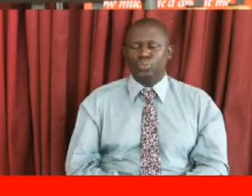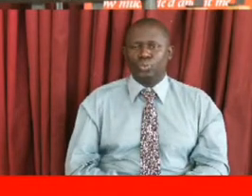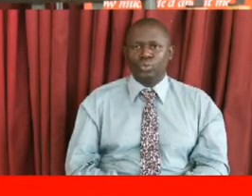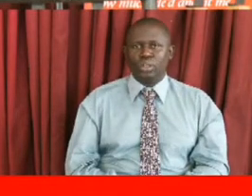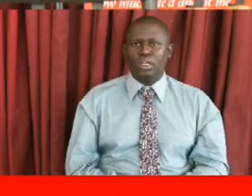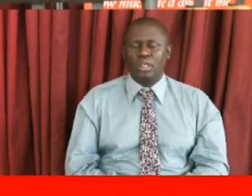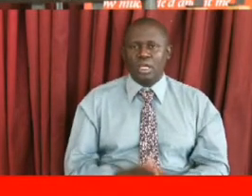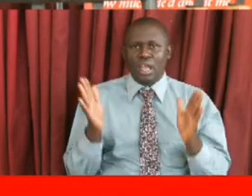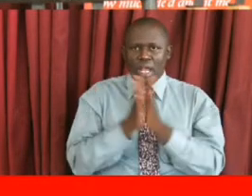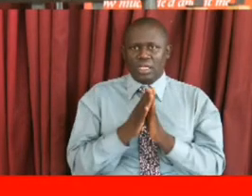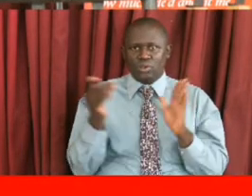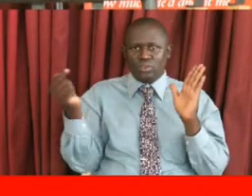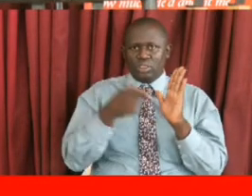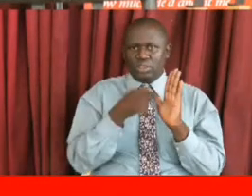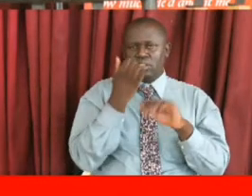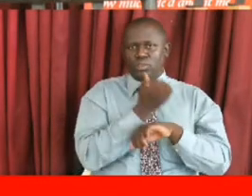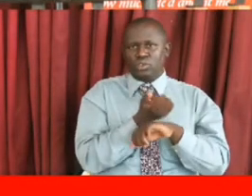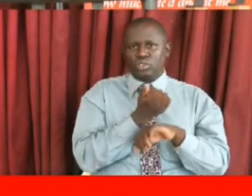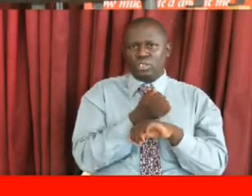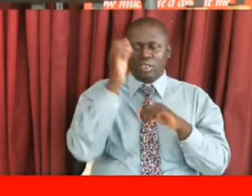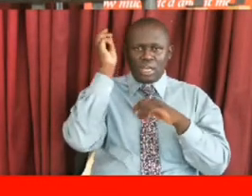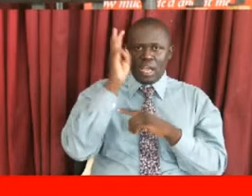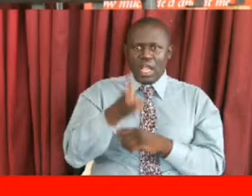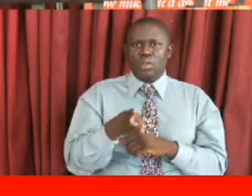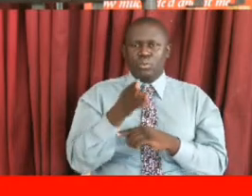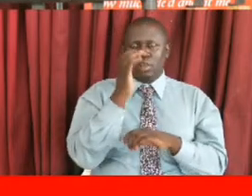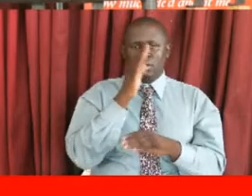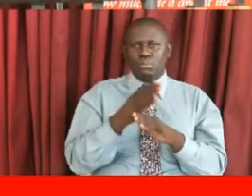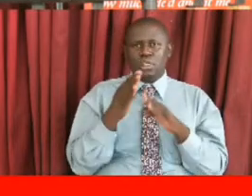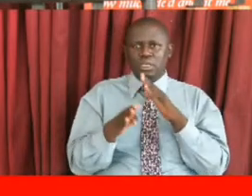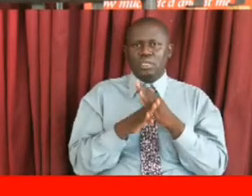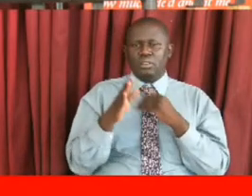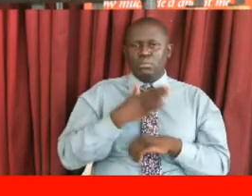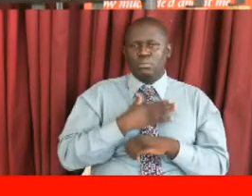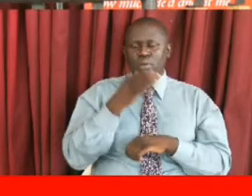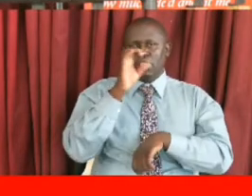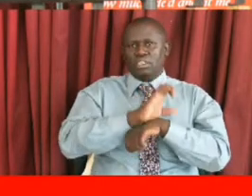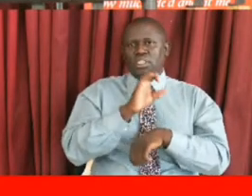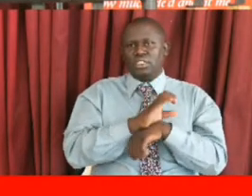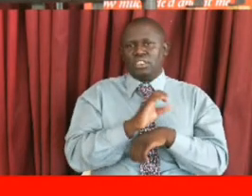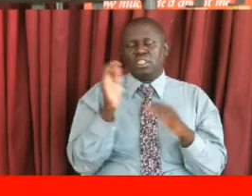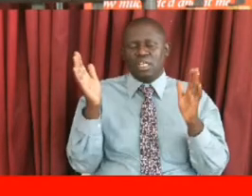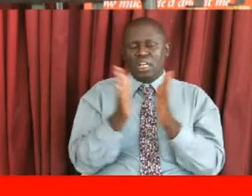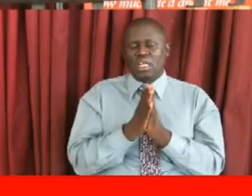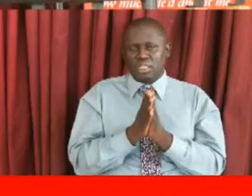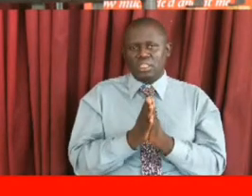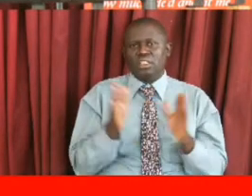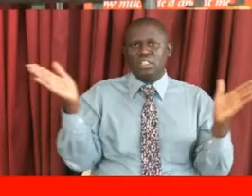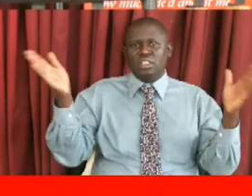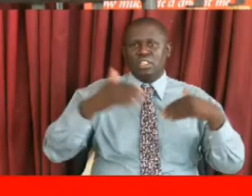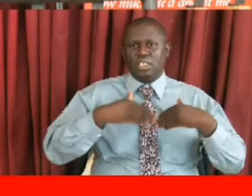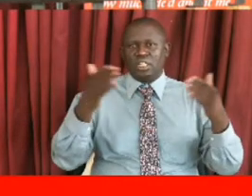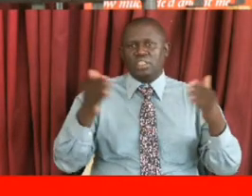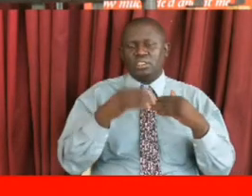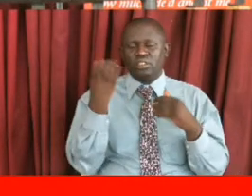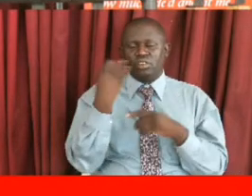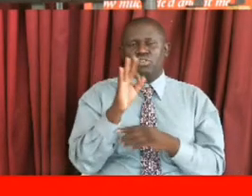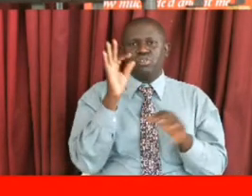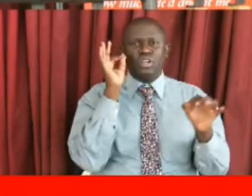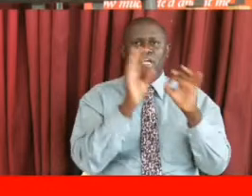and Upon This Rock I will build my church and the Gat of hell can't Prevail